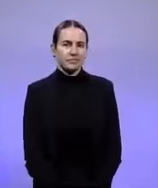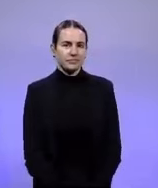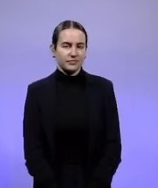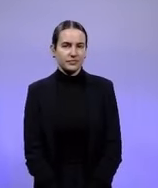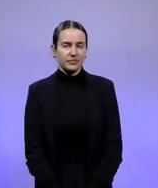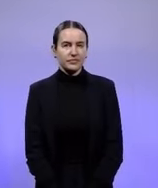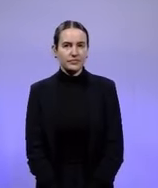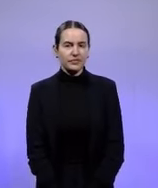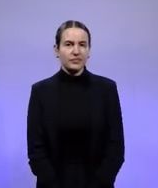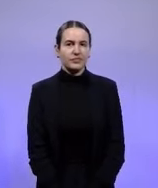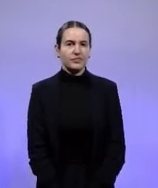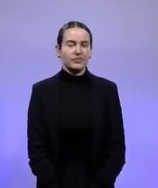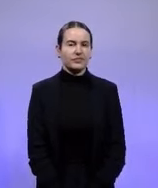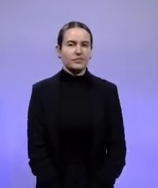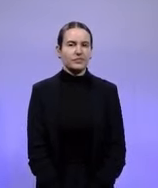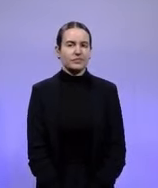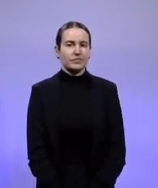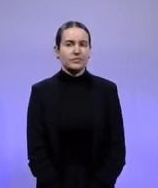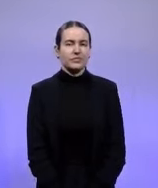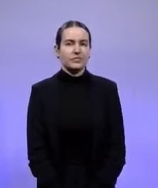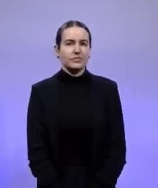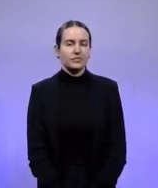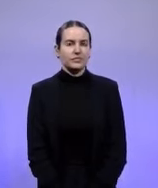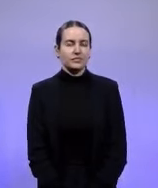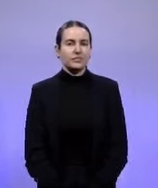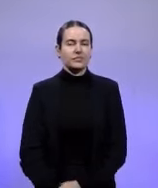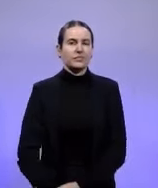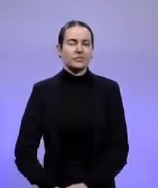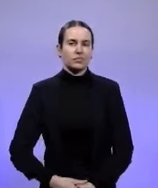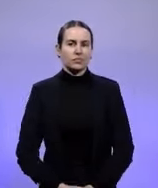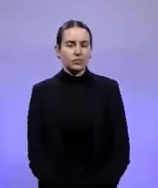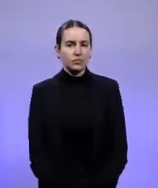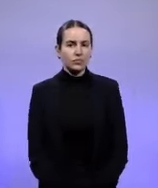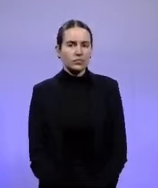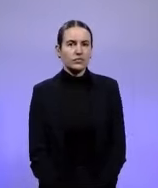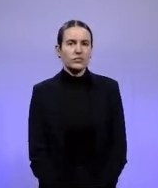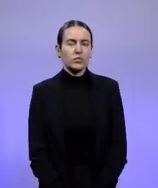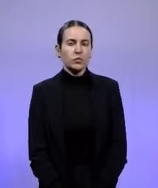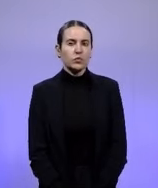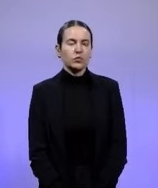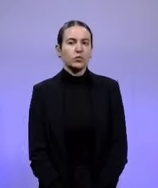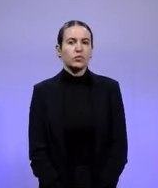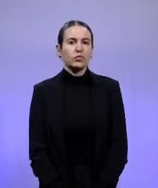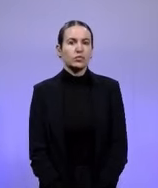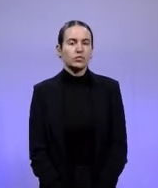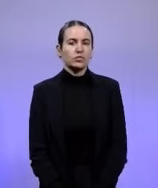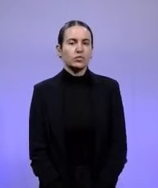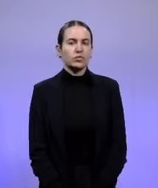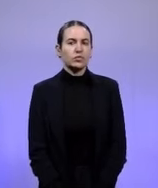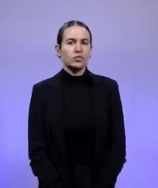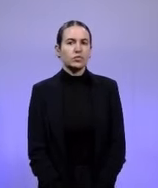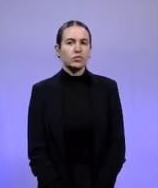when I was handing over the reins of European People's Party to Manfred